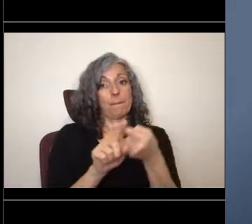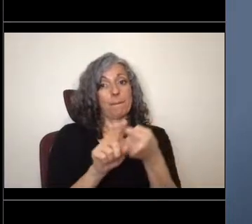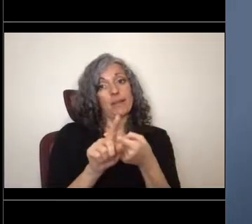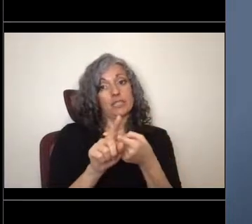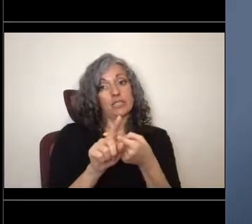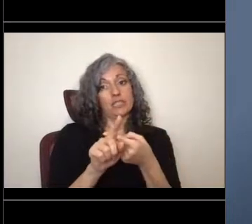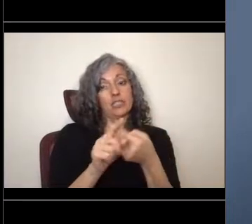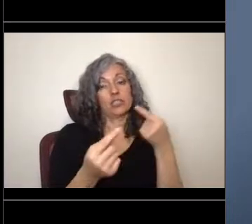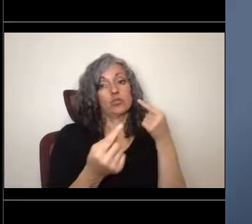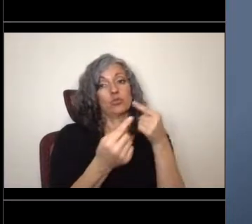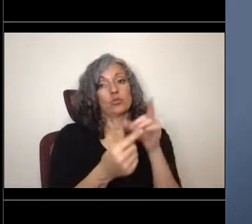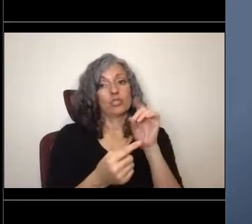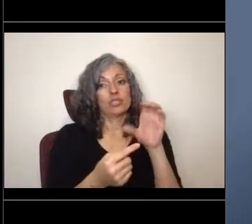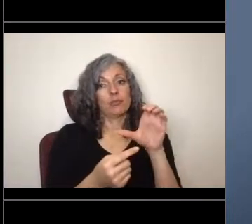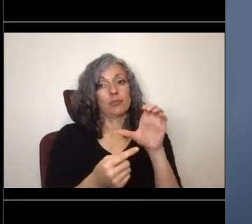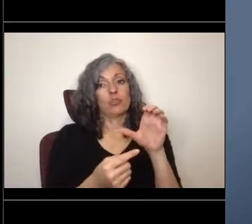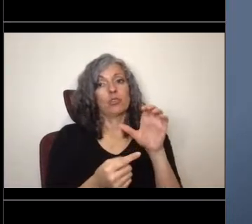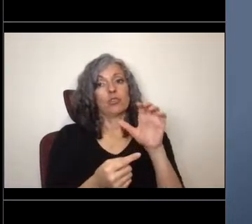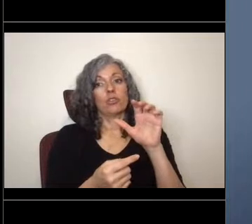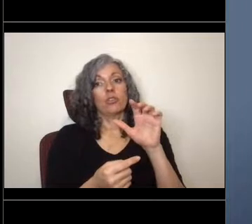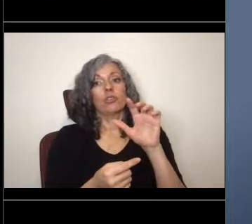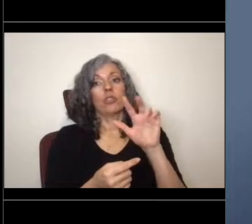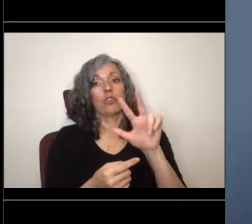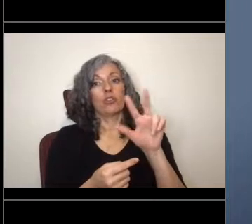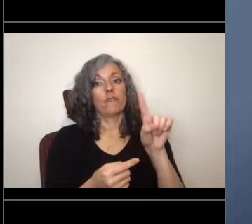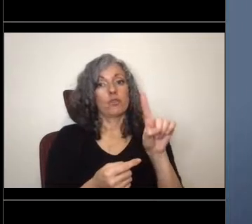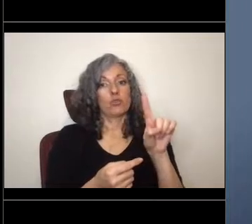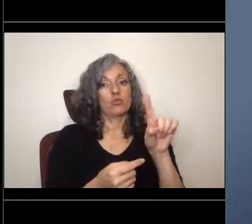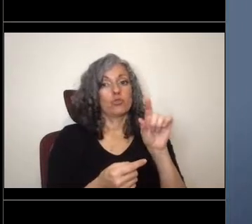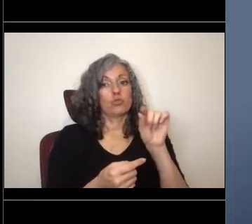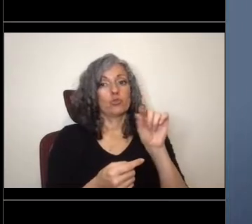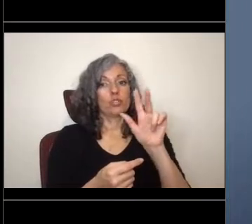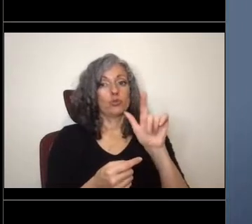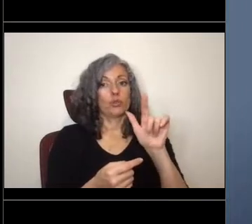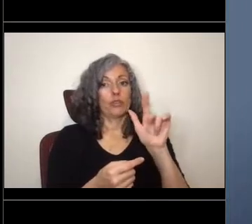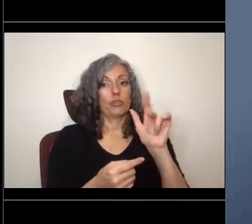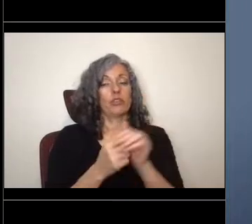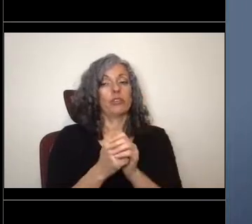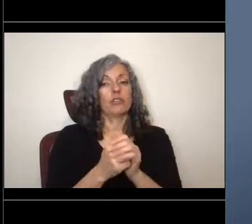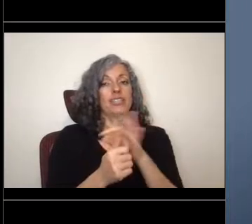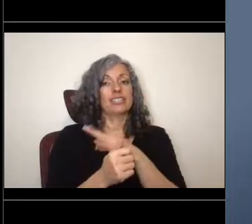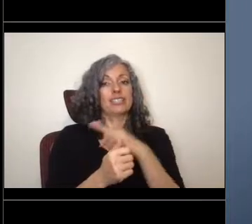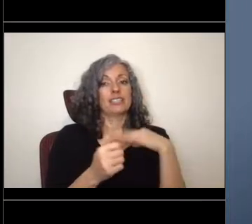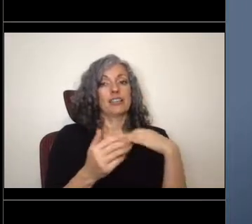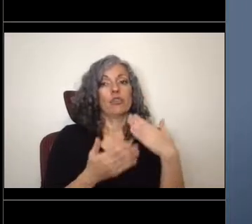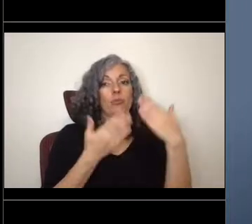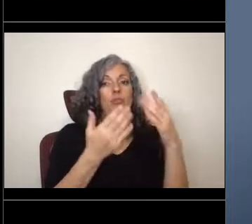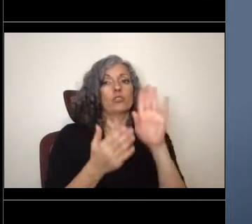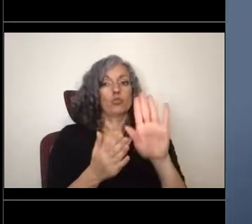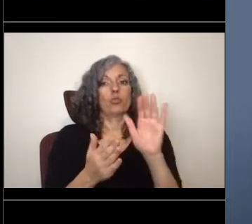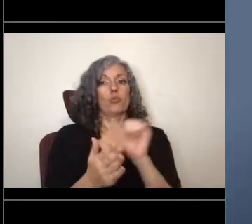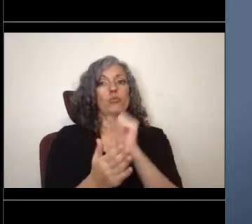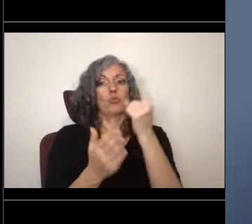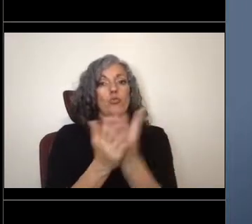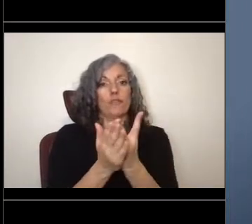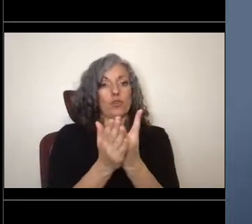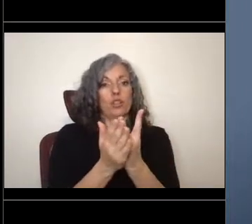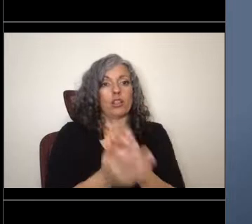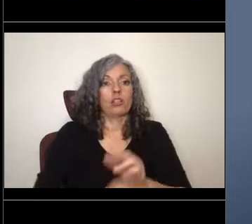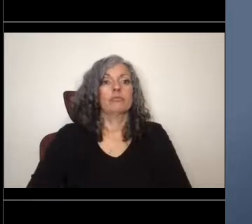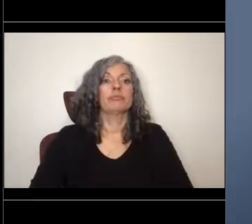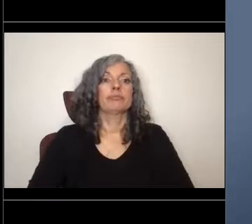31st, 2023, for each of the programs named. Commission staff recommends your approval of tab 124. I see we